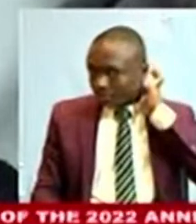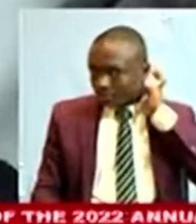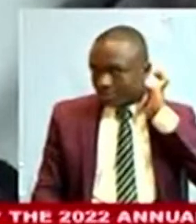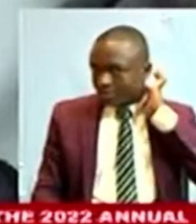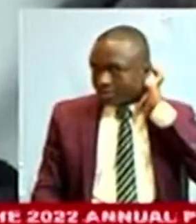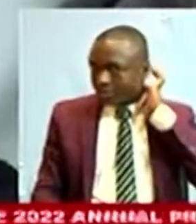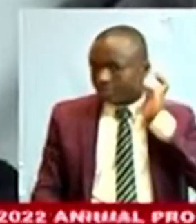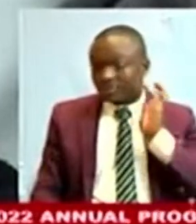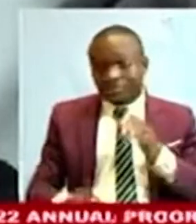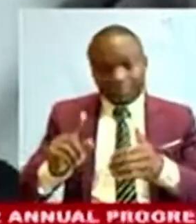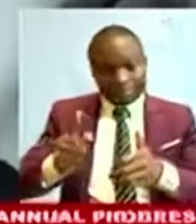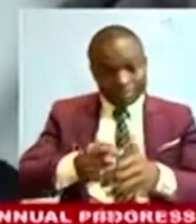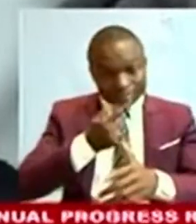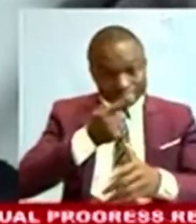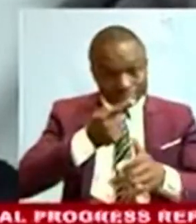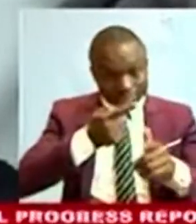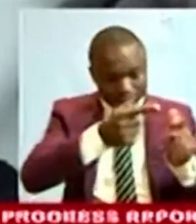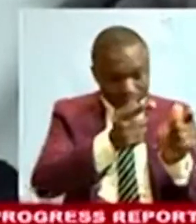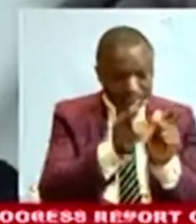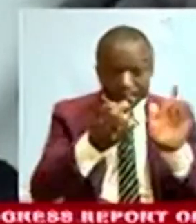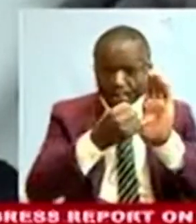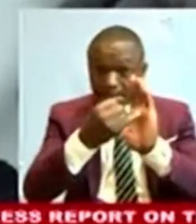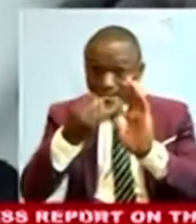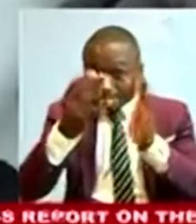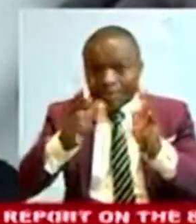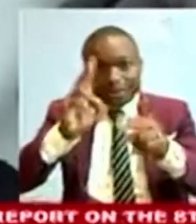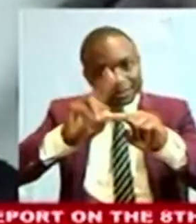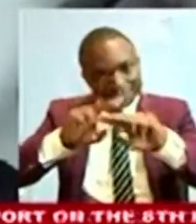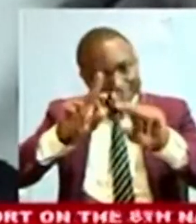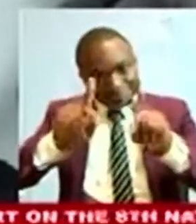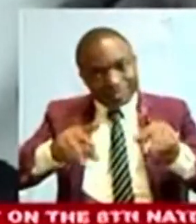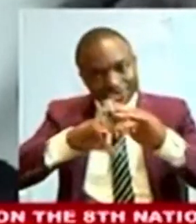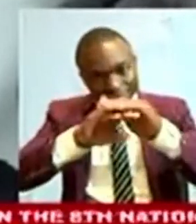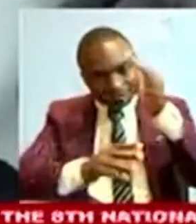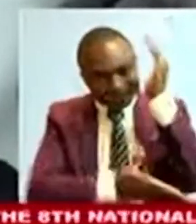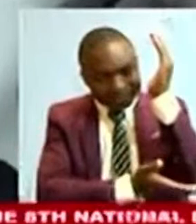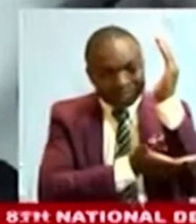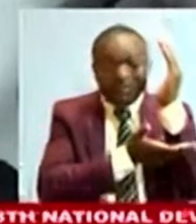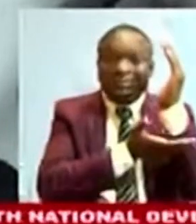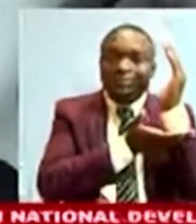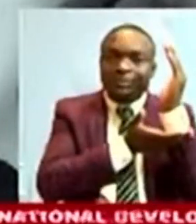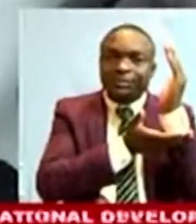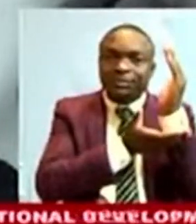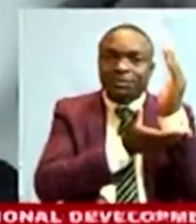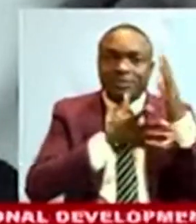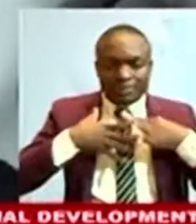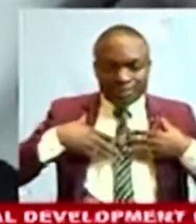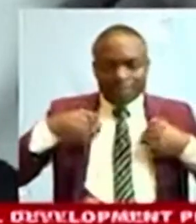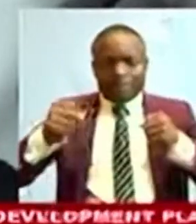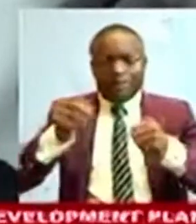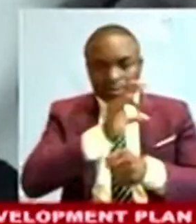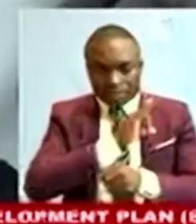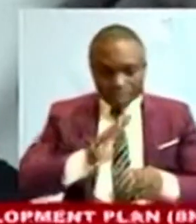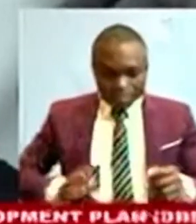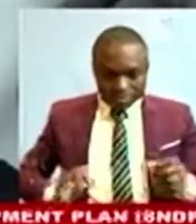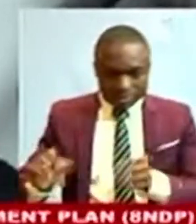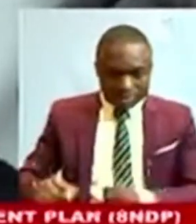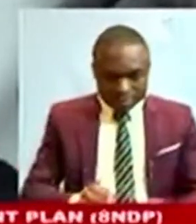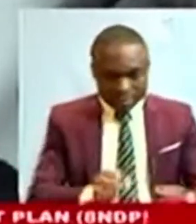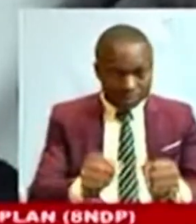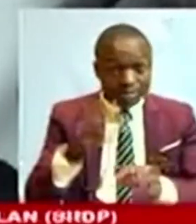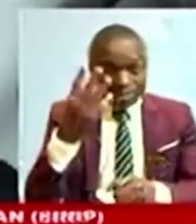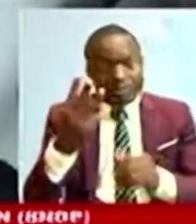The next set of indicators, Chairperson, is under Improved Health, Food and Nutrition Strategy 4, which is